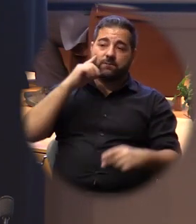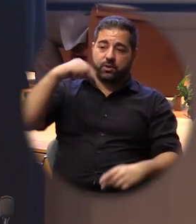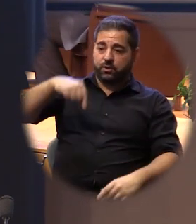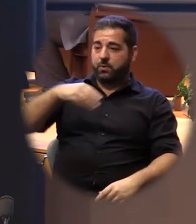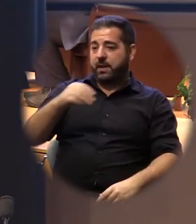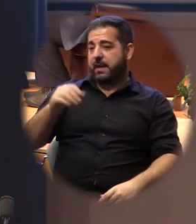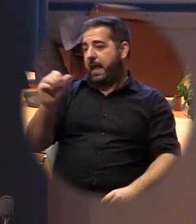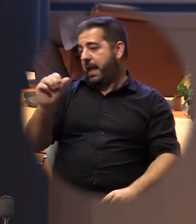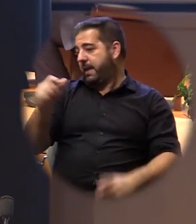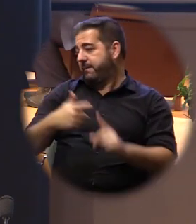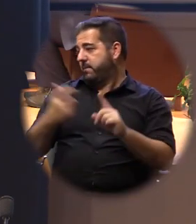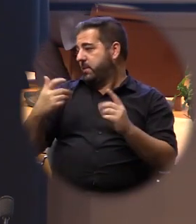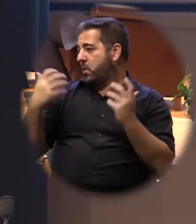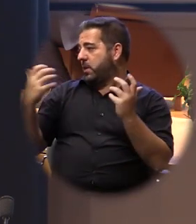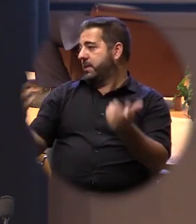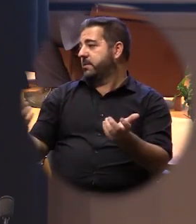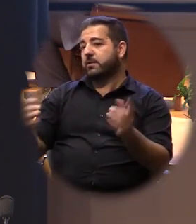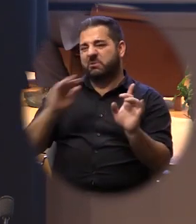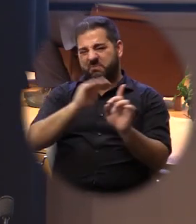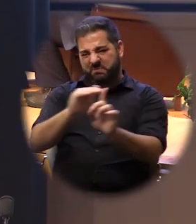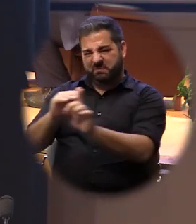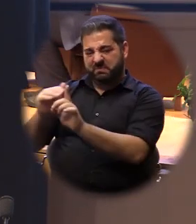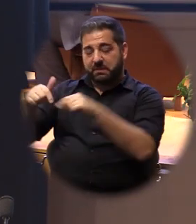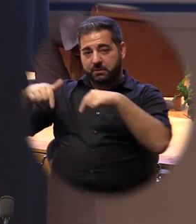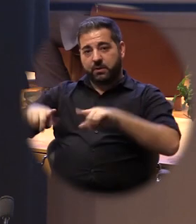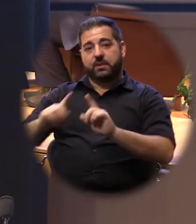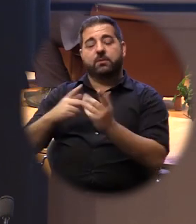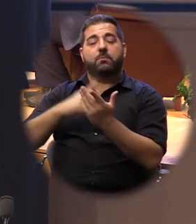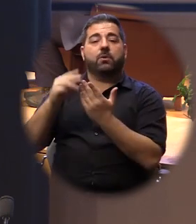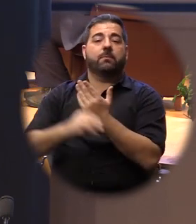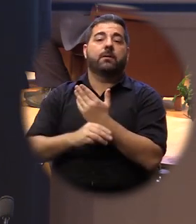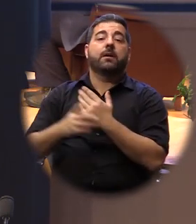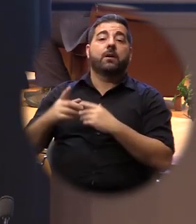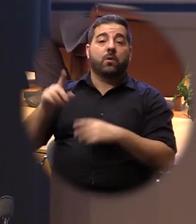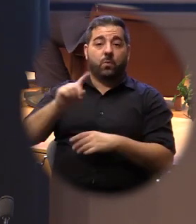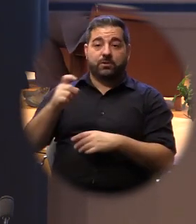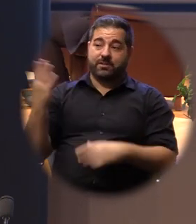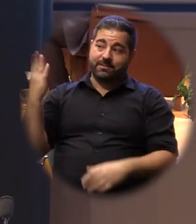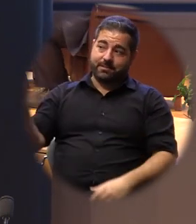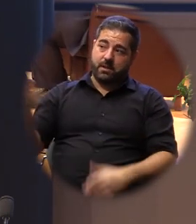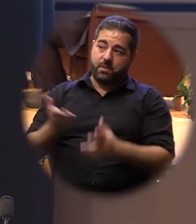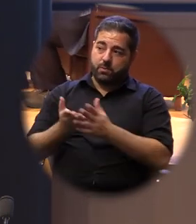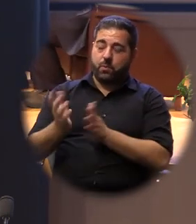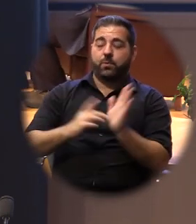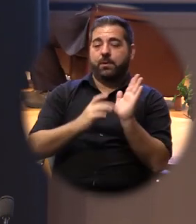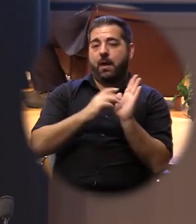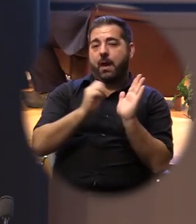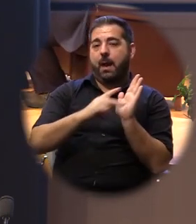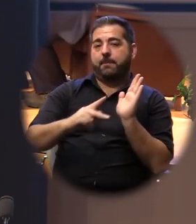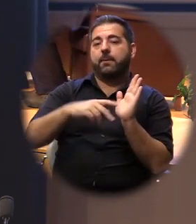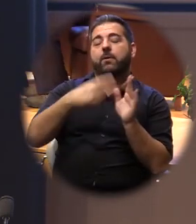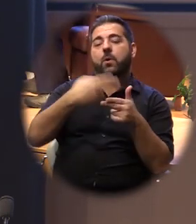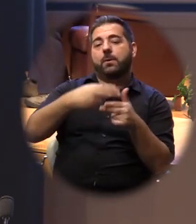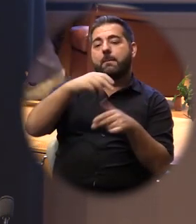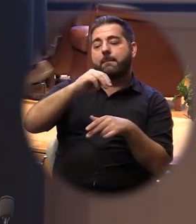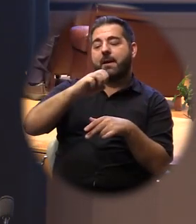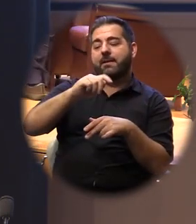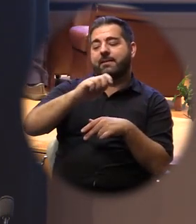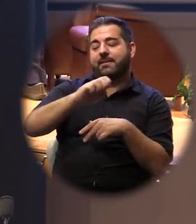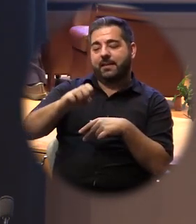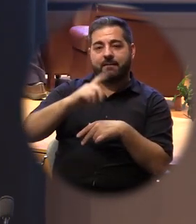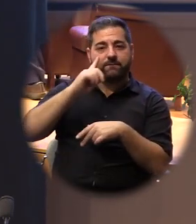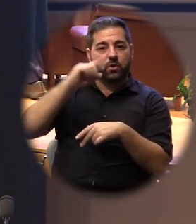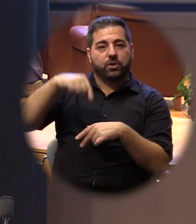questions from the audience. So as a reminder, throughout the program, you may submit questions through Menti, as well as upvote other questions for the